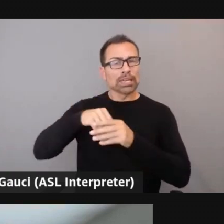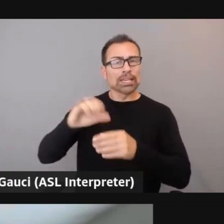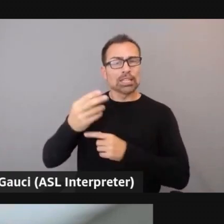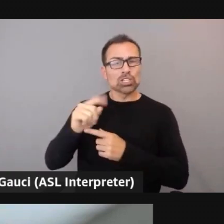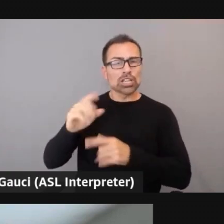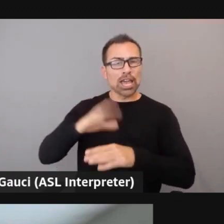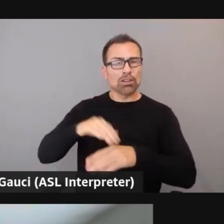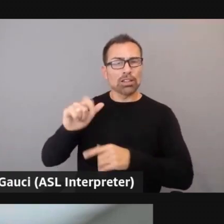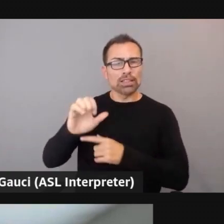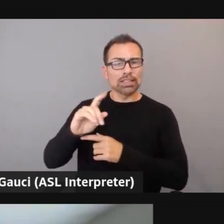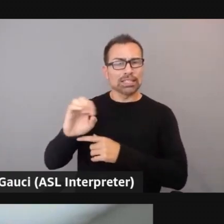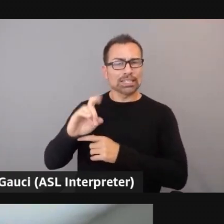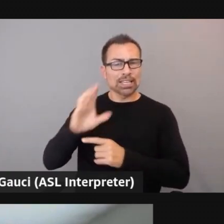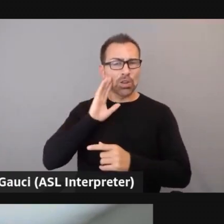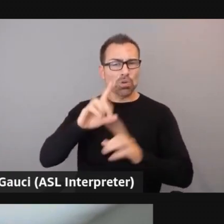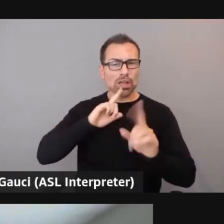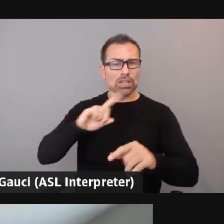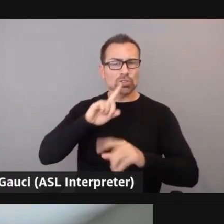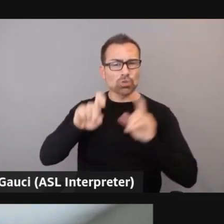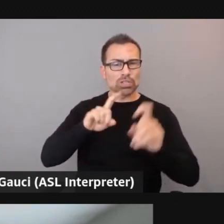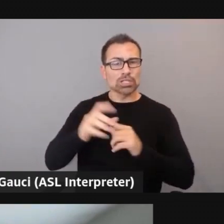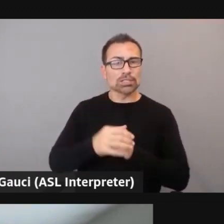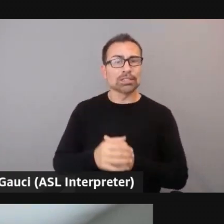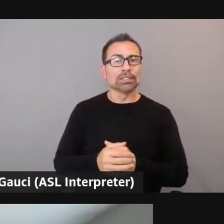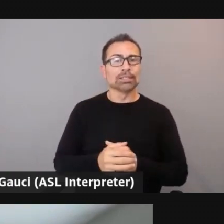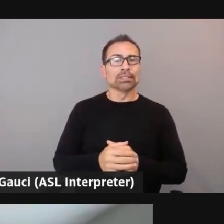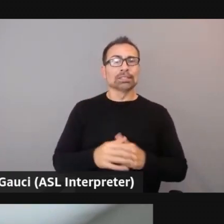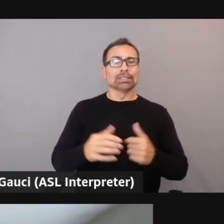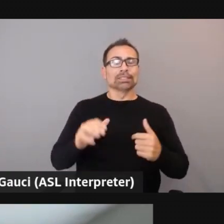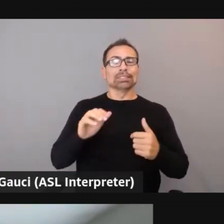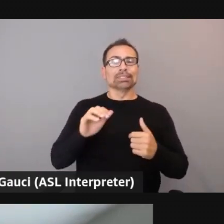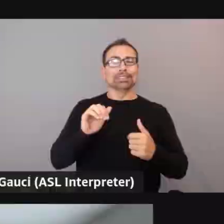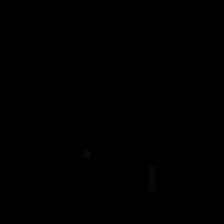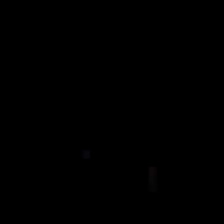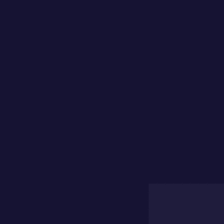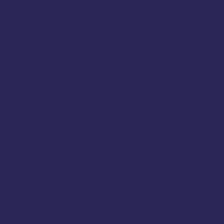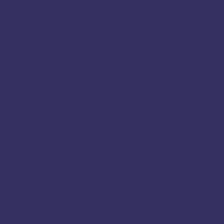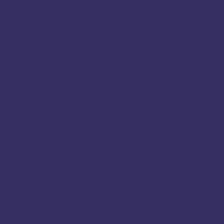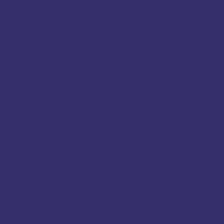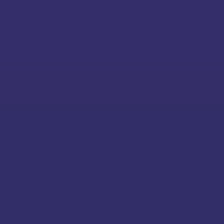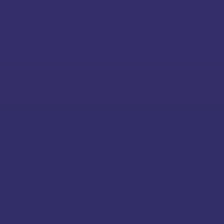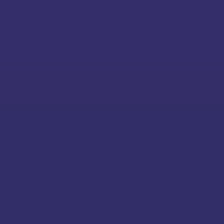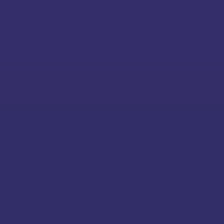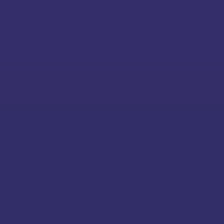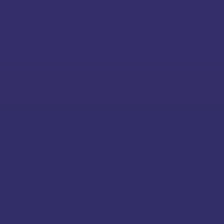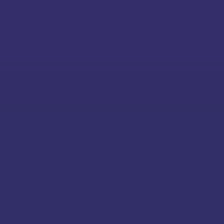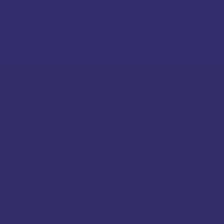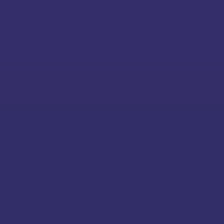of you for joining us today. Thank you. All right. Have a good day, folks. Don't go anywhere. Stay tuned.